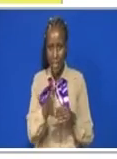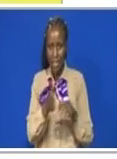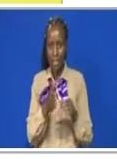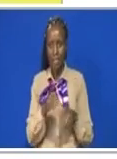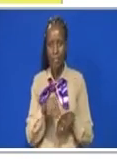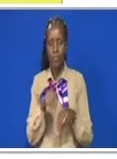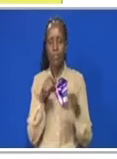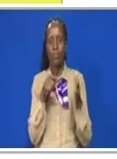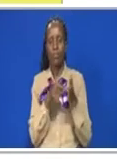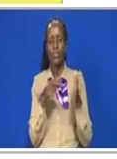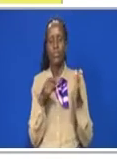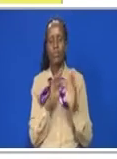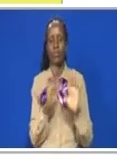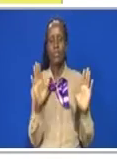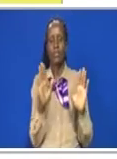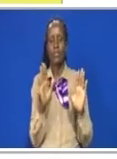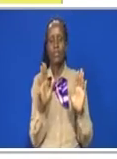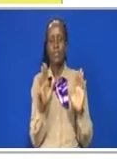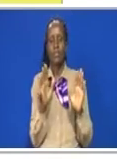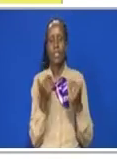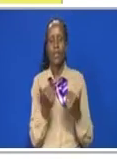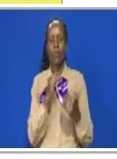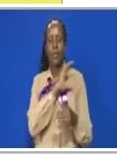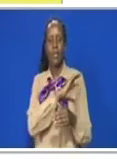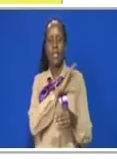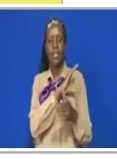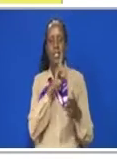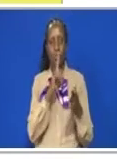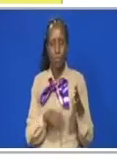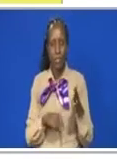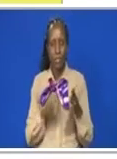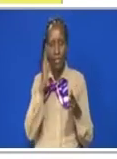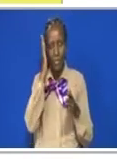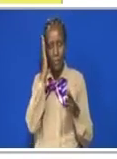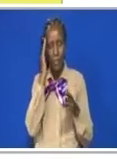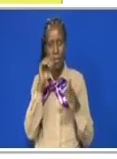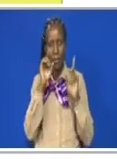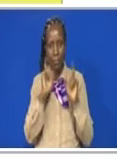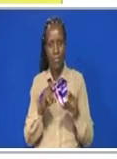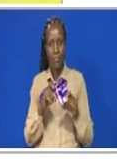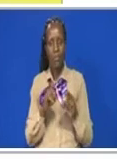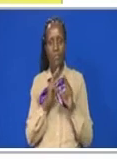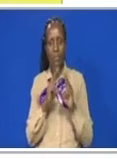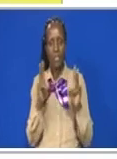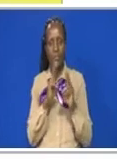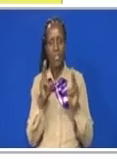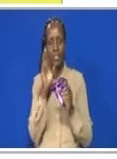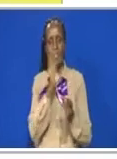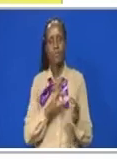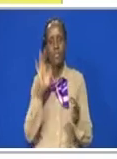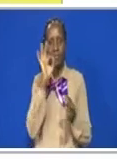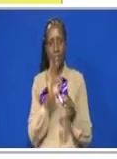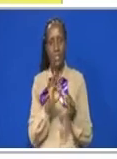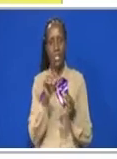point. So what are these characteristics of living things? Remember, you're supposed to be very, very precise. Other